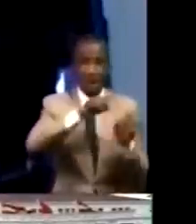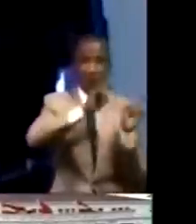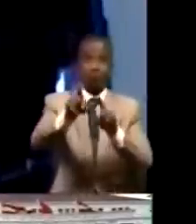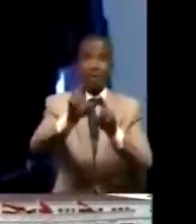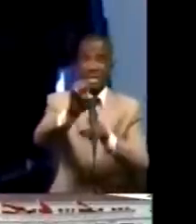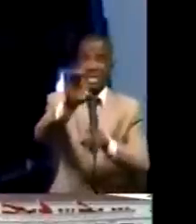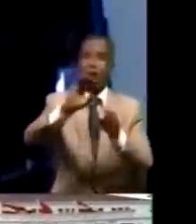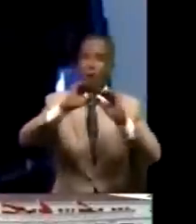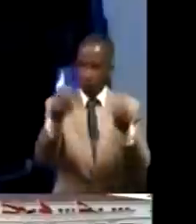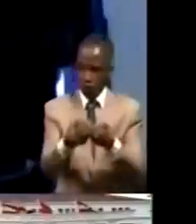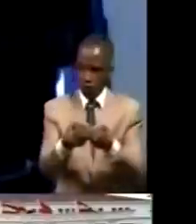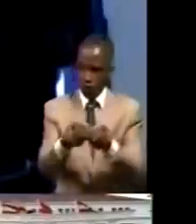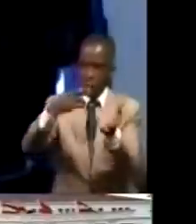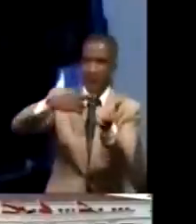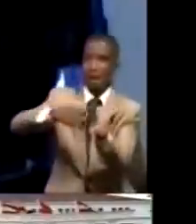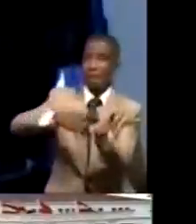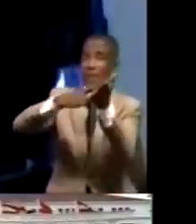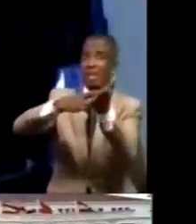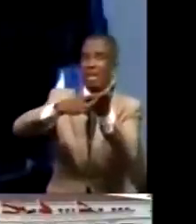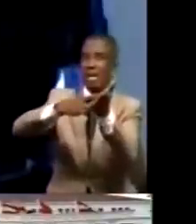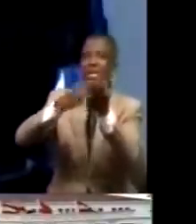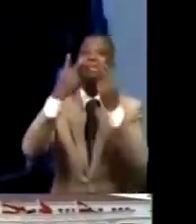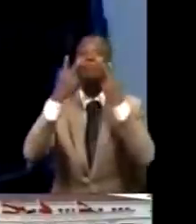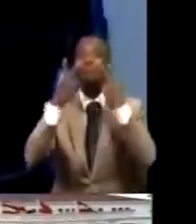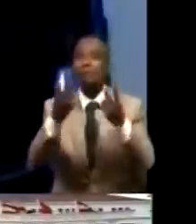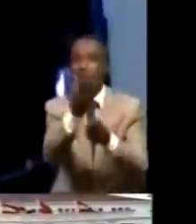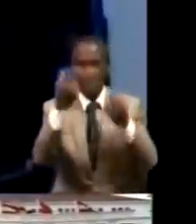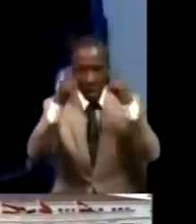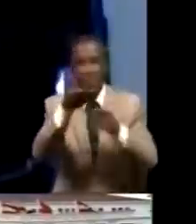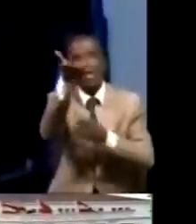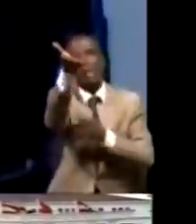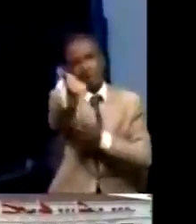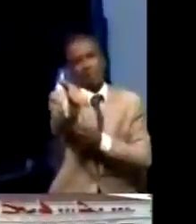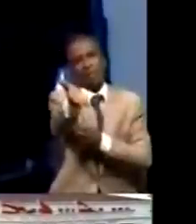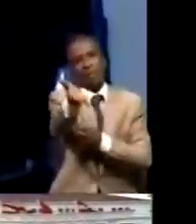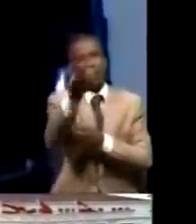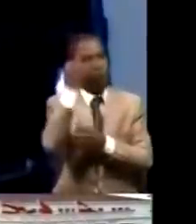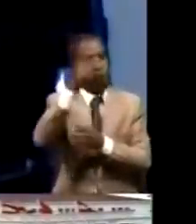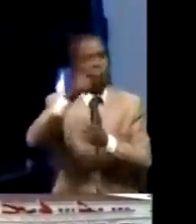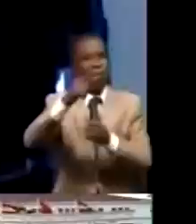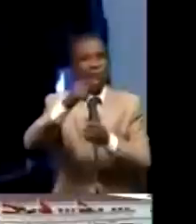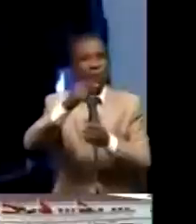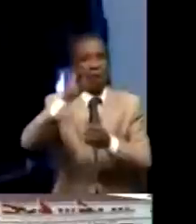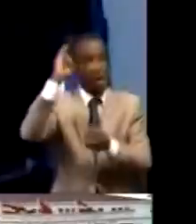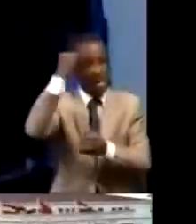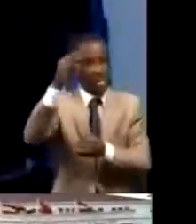to defend the interest to the best of our ability.